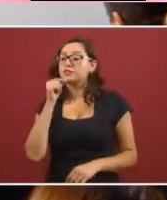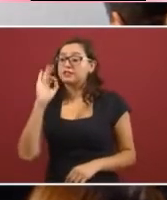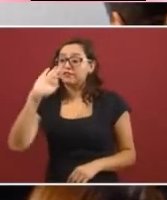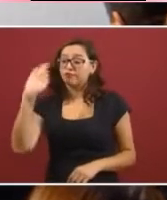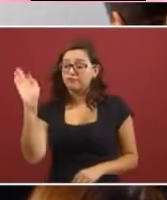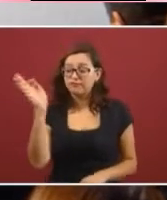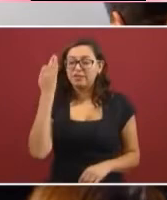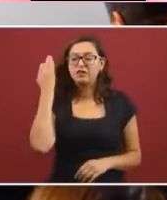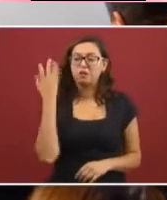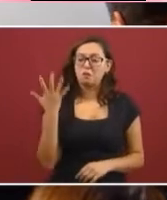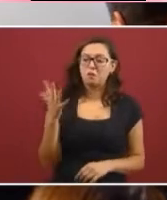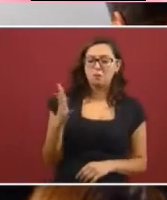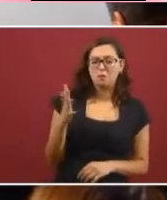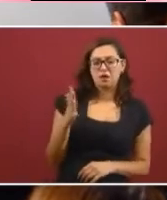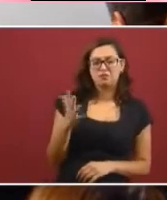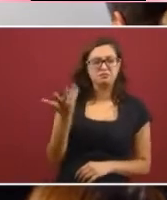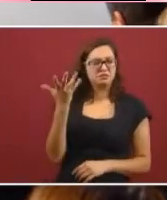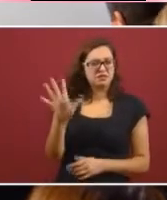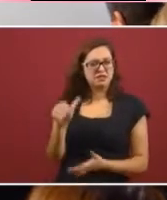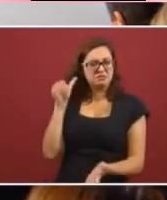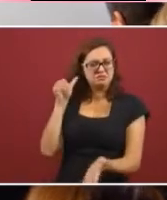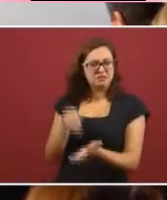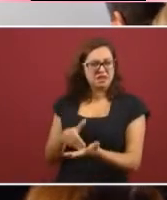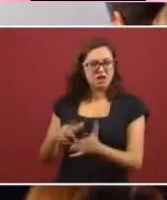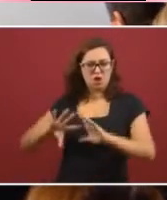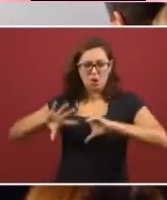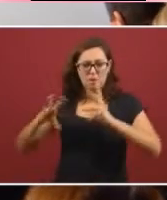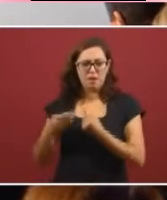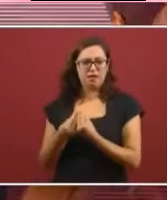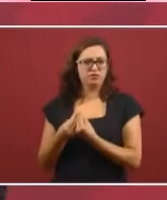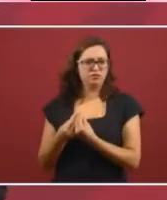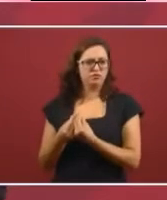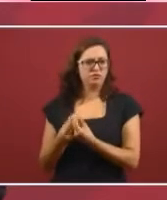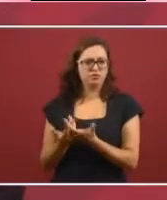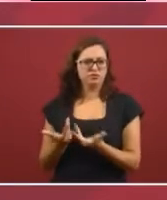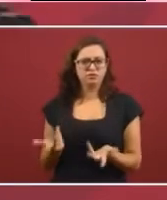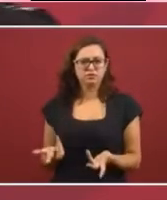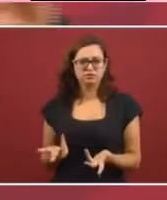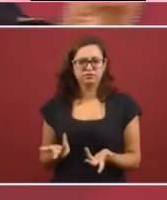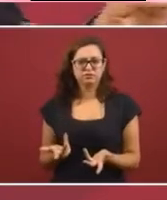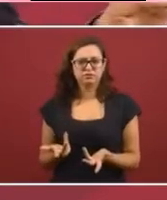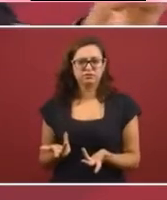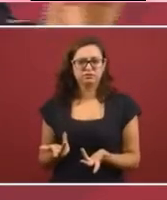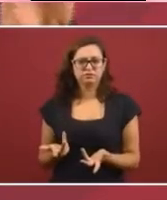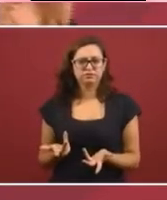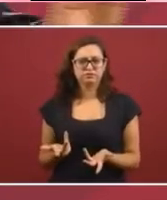The active members of the federal police are only 20,000 in total